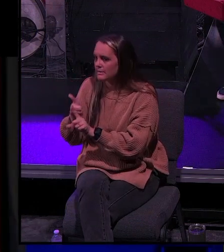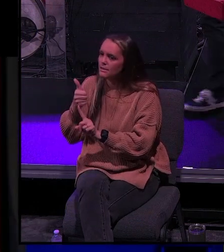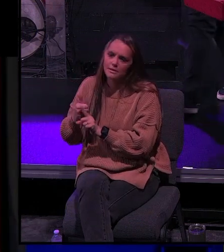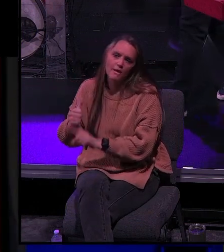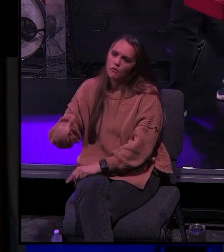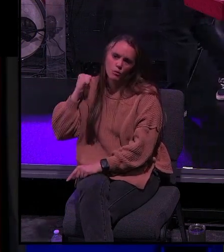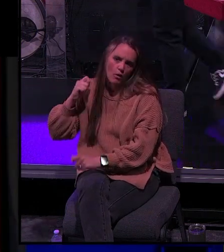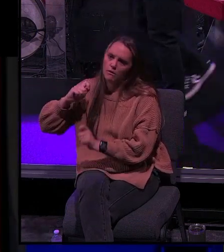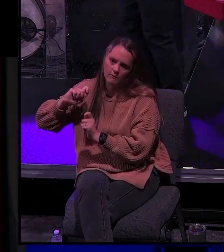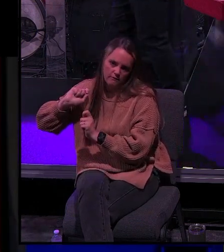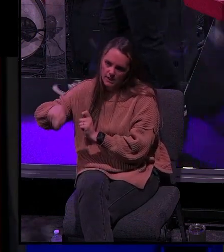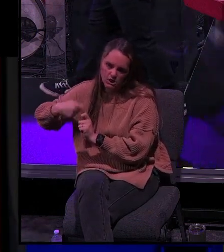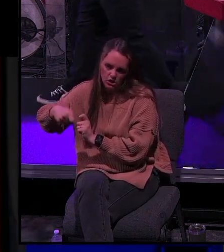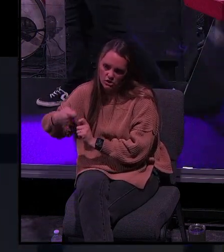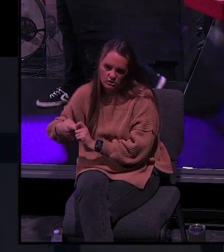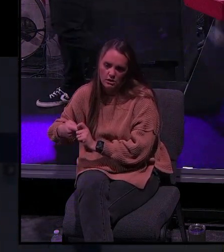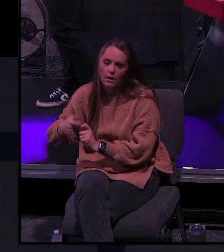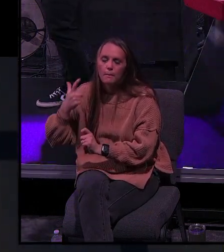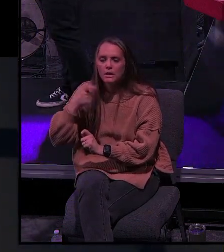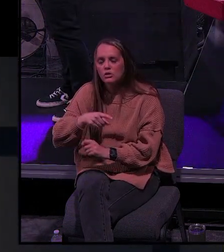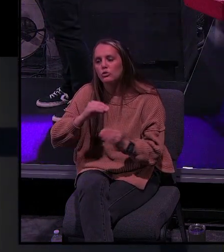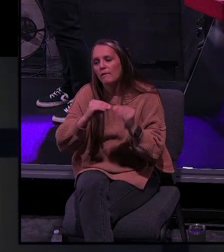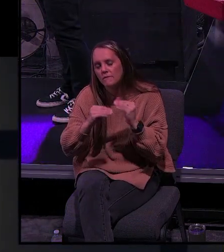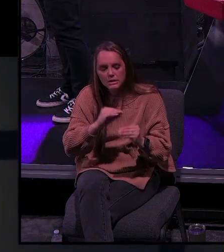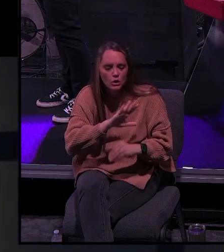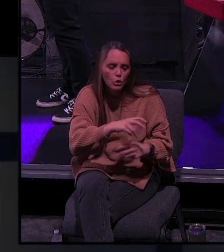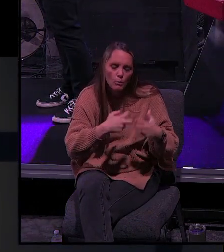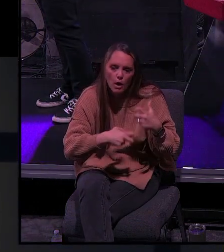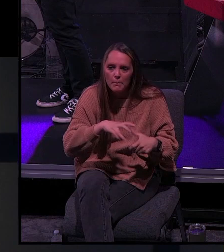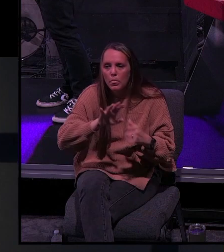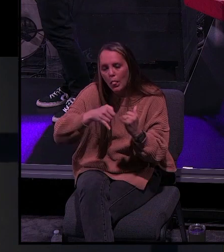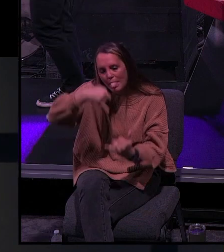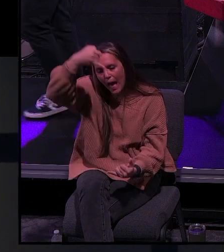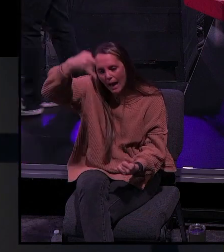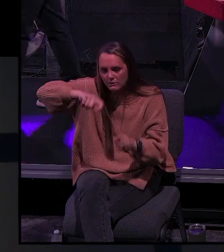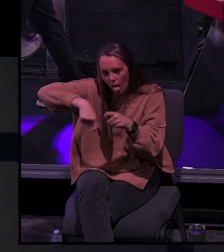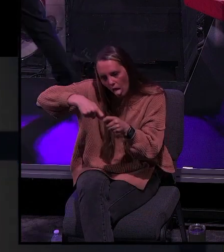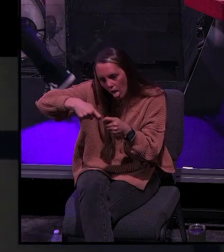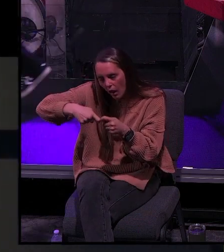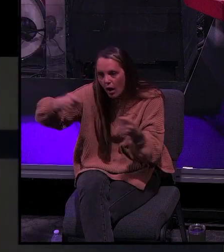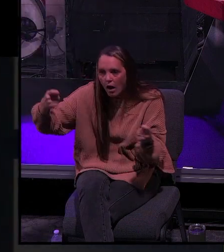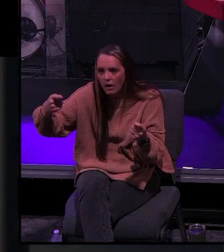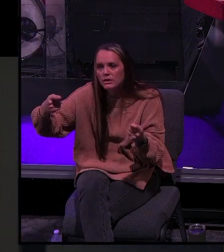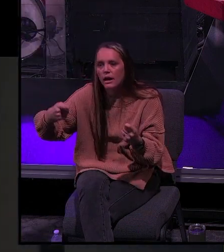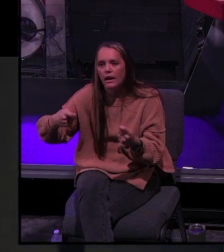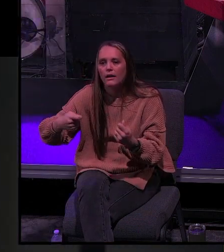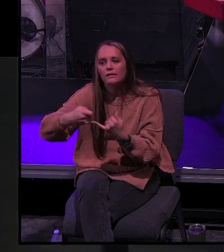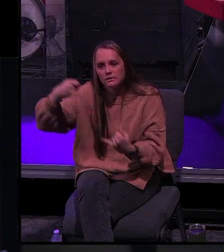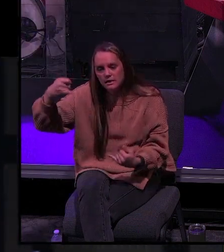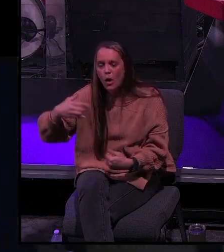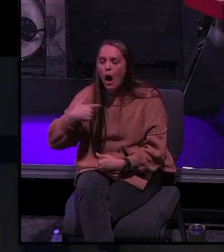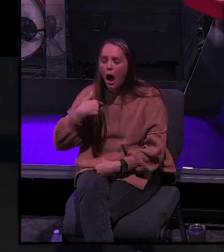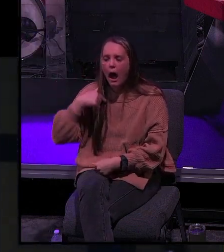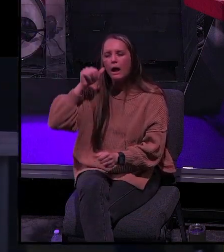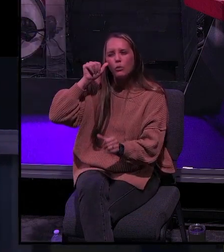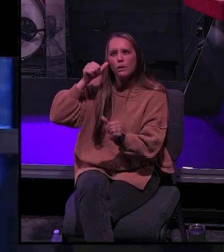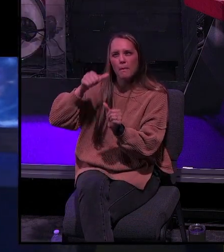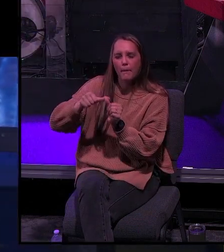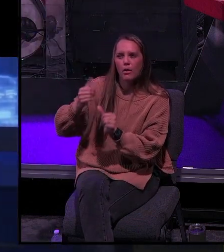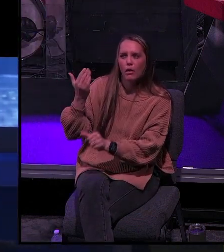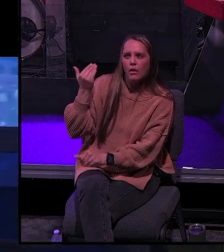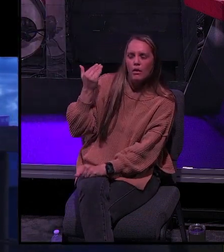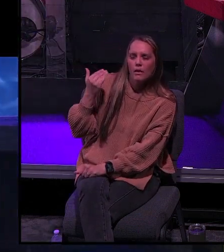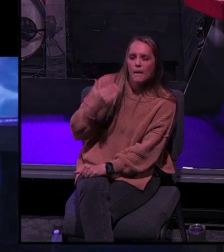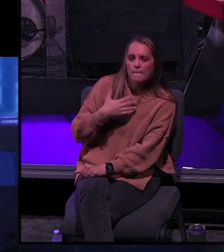fish while you spend all your time trying to untangle their lines, right? That's what you do. So I have this memory. My kids are quite a bit younger. I took my older